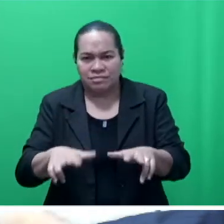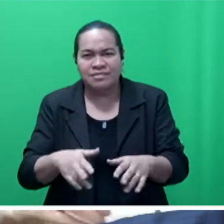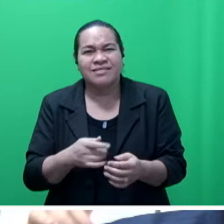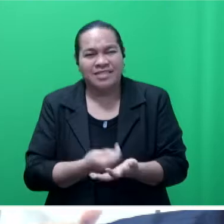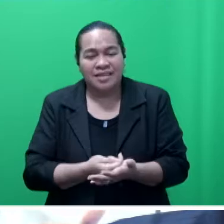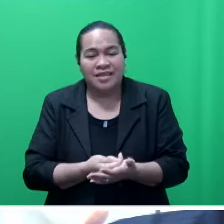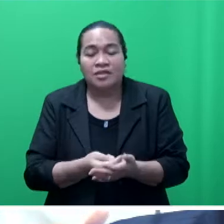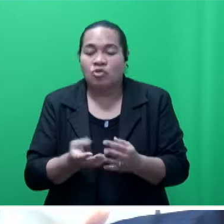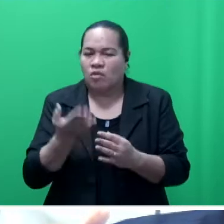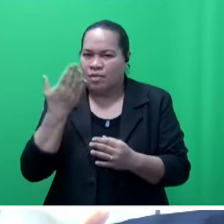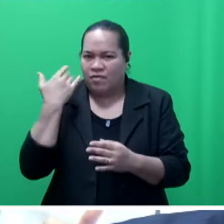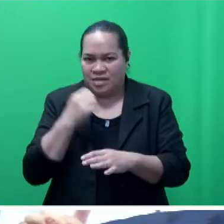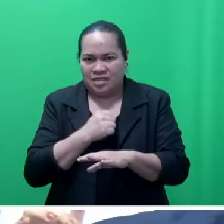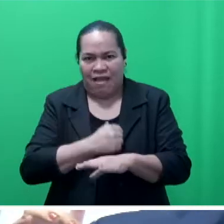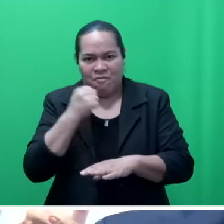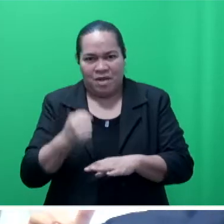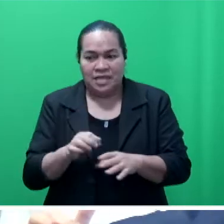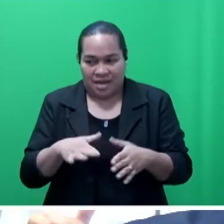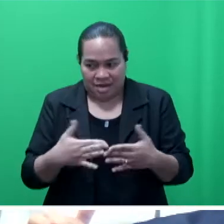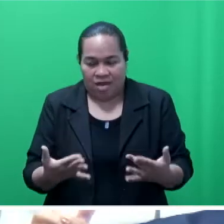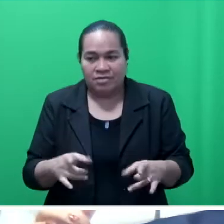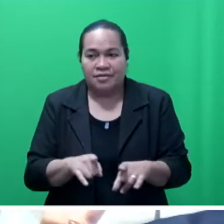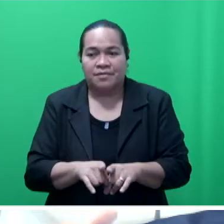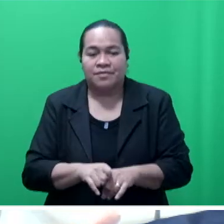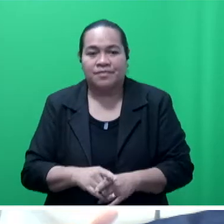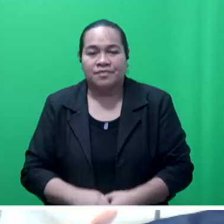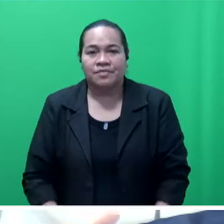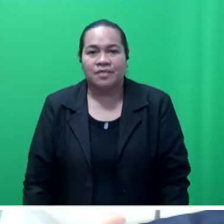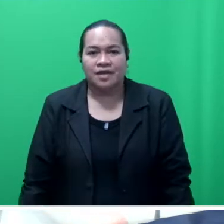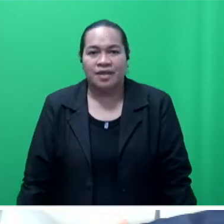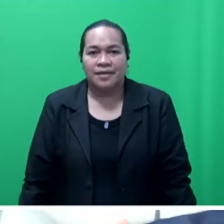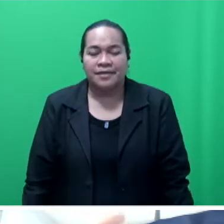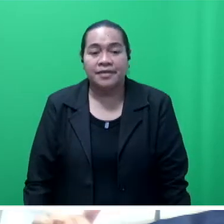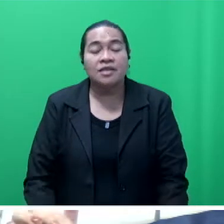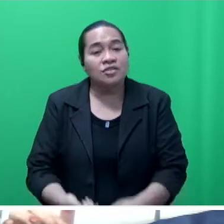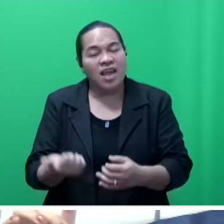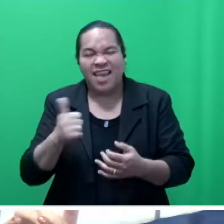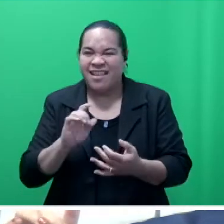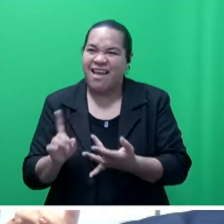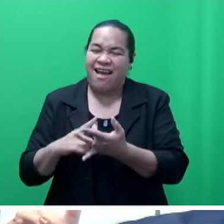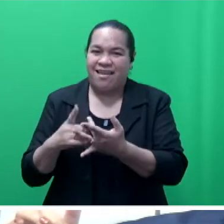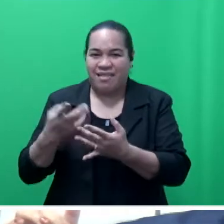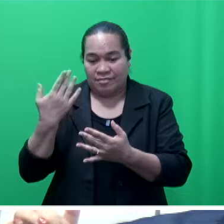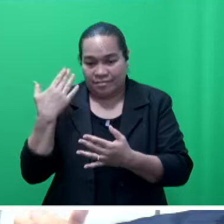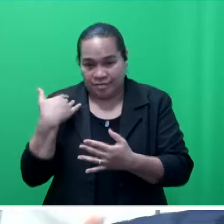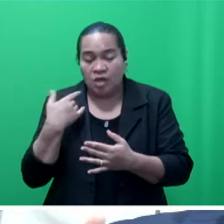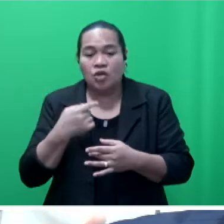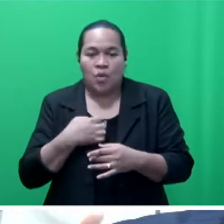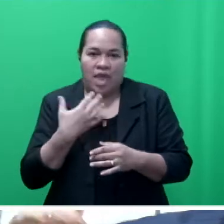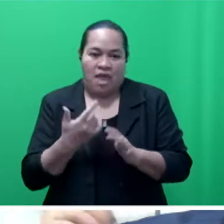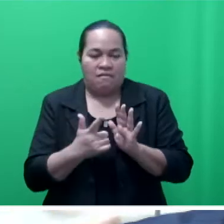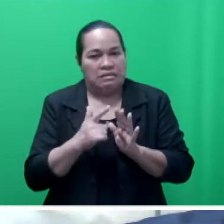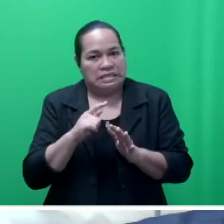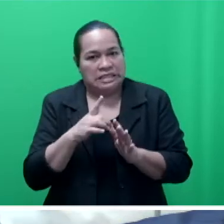course, by previous governments and this government also. And any tenancy agreement that has been entered into previously, we obviously have a legal